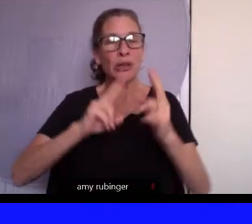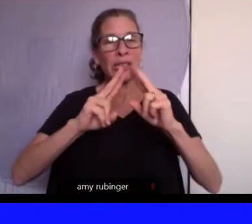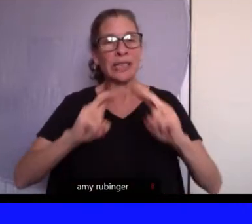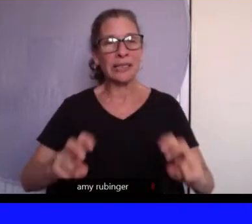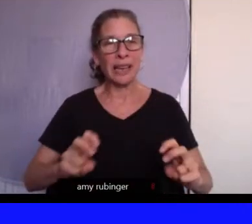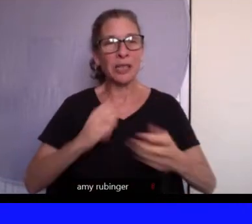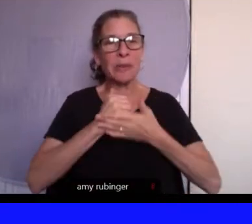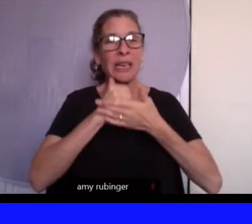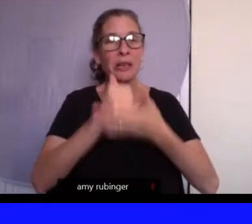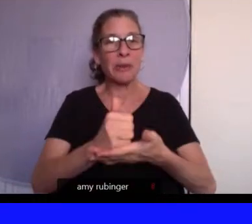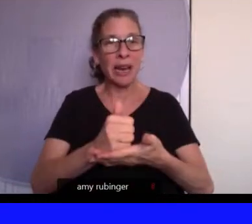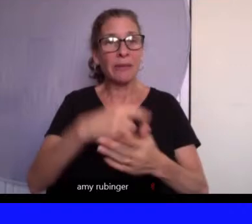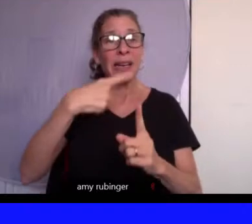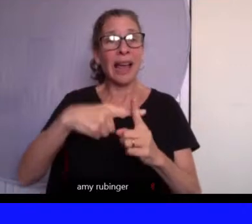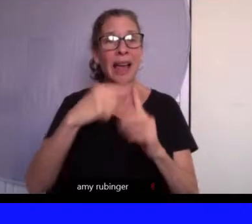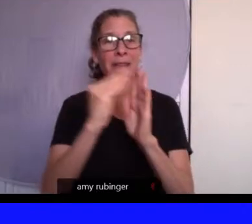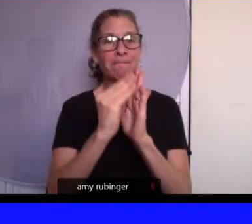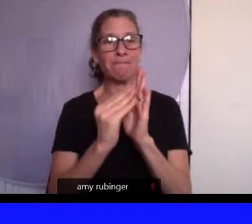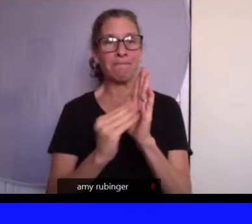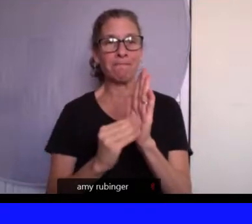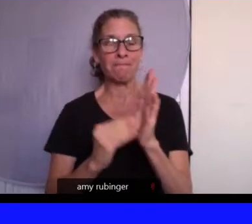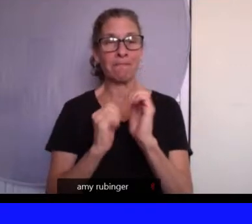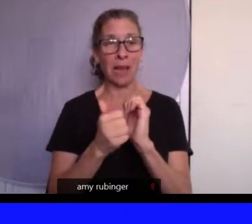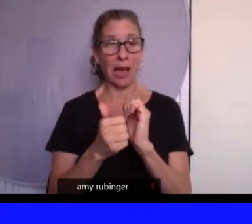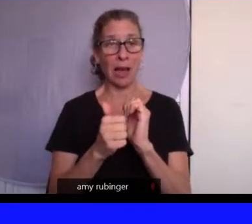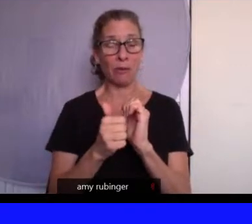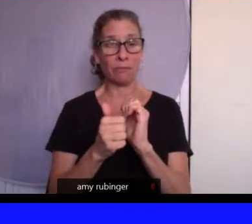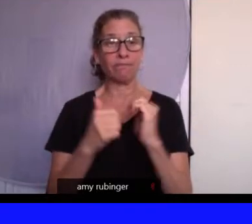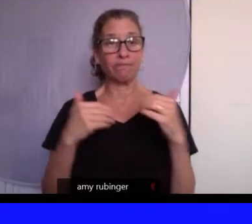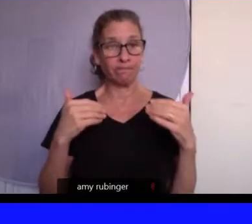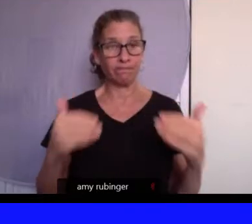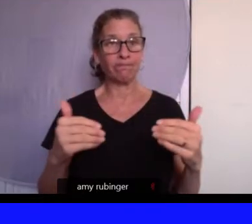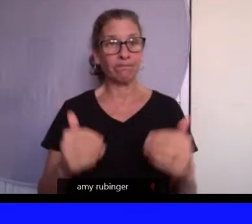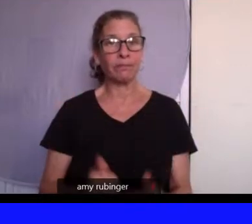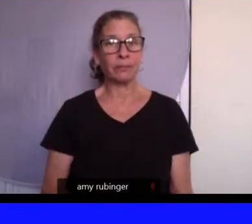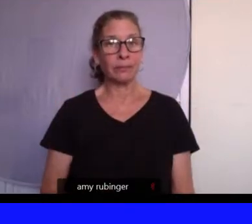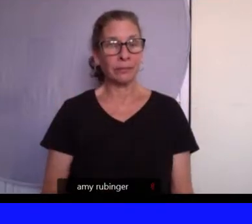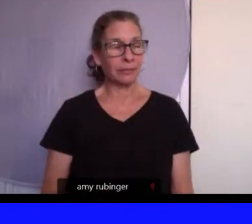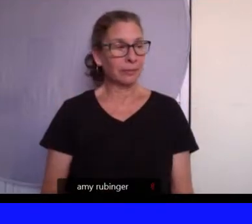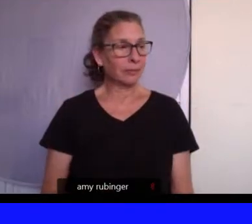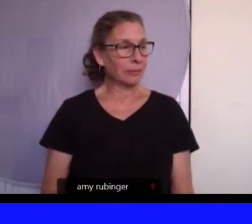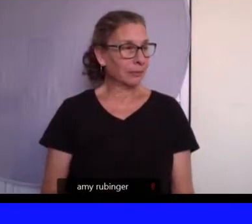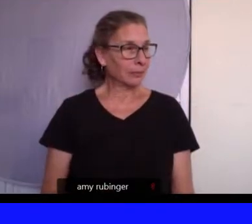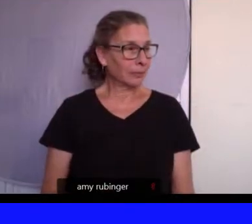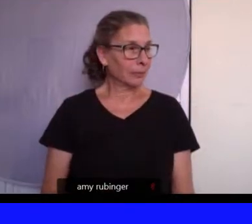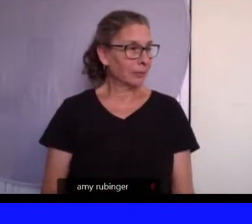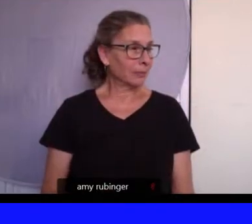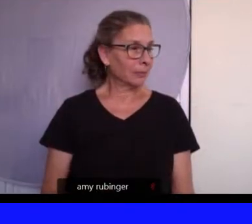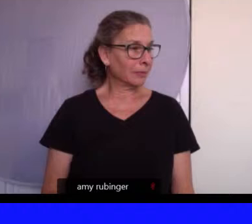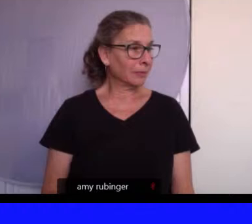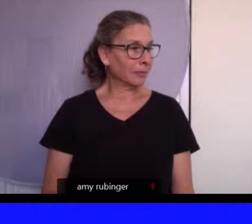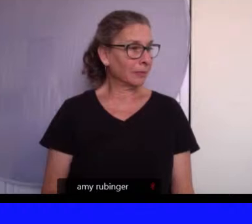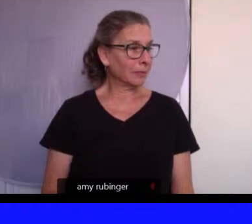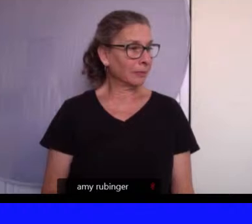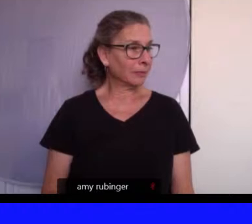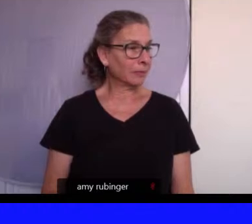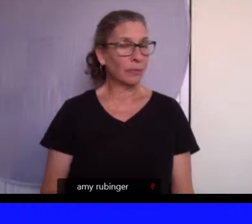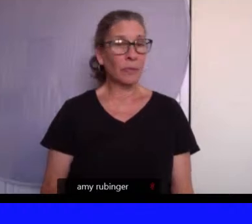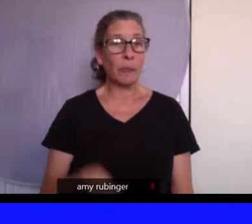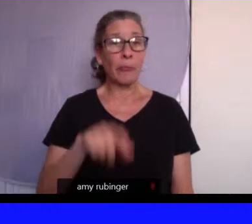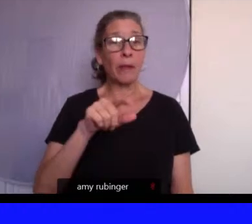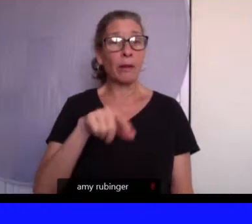and build some others, and then start to look at innovations that get at these barriers in ways that we haven't been able to